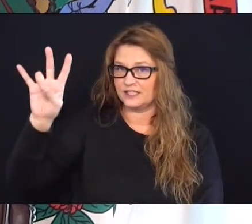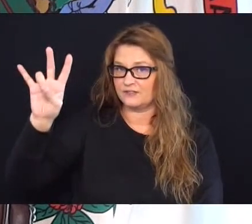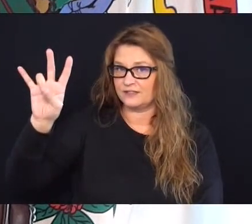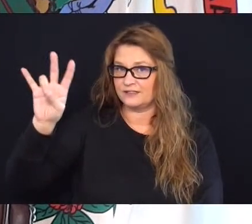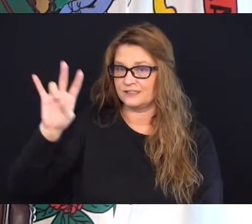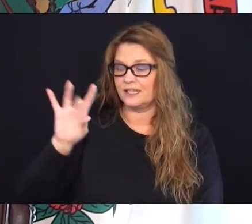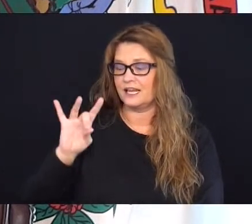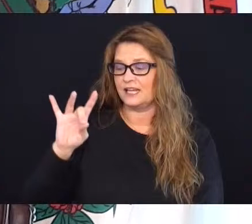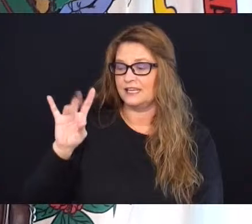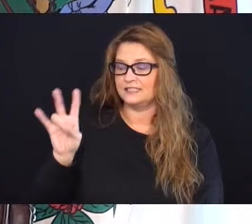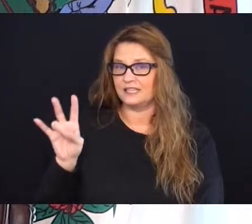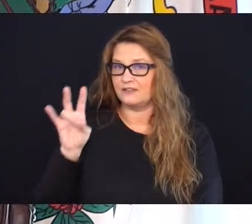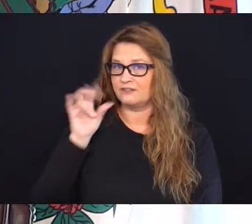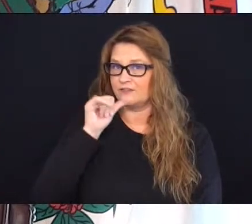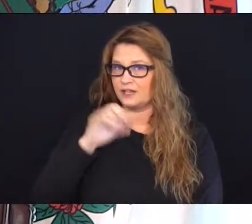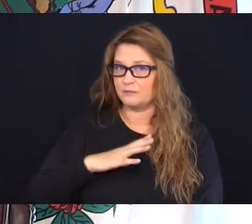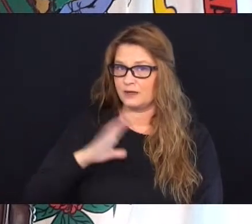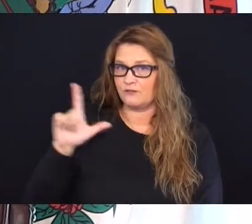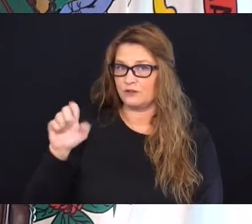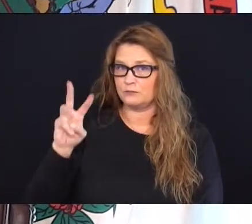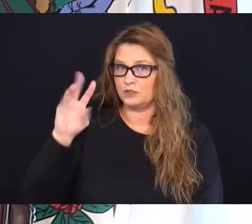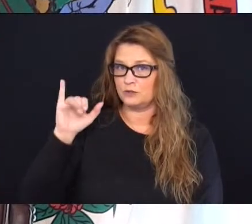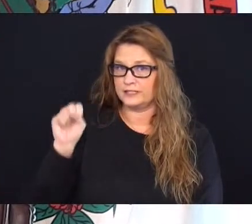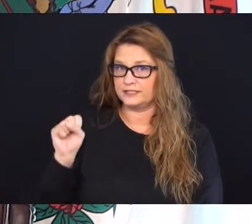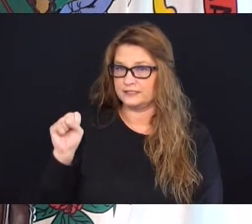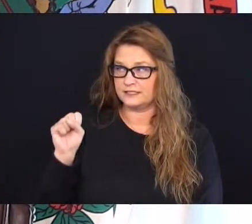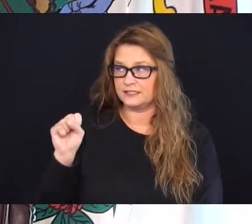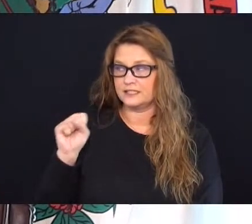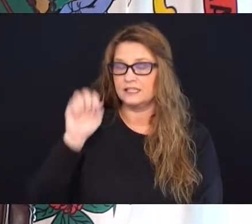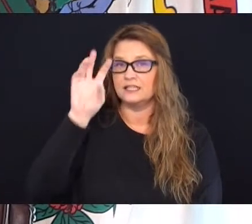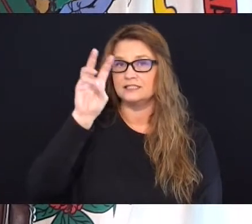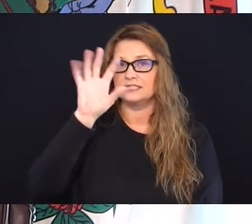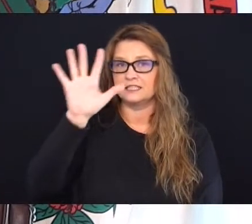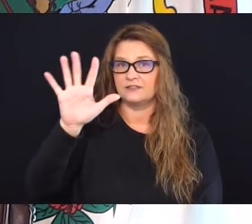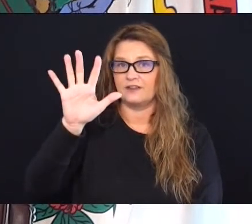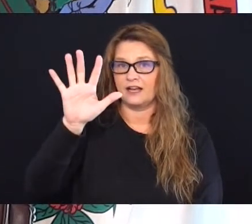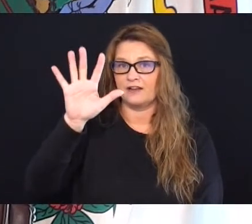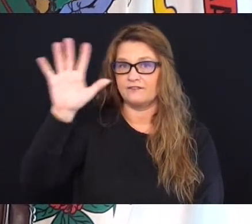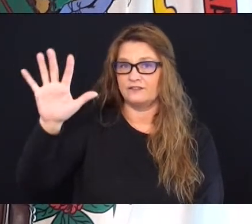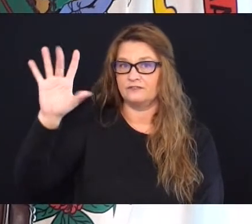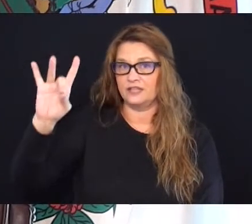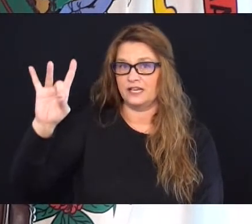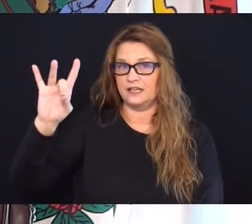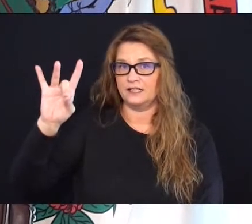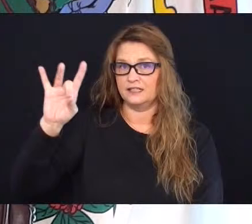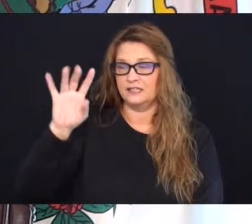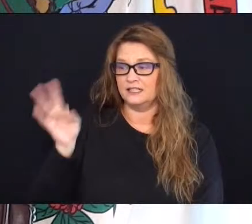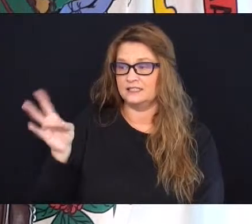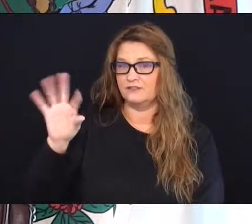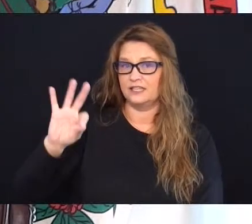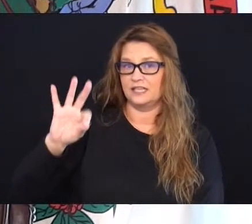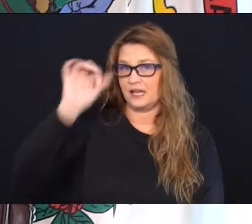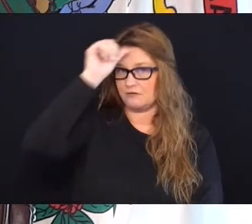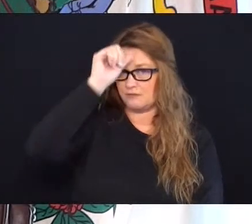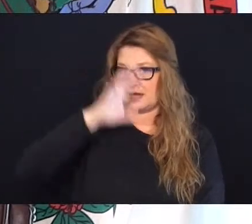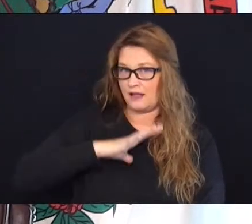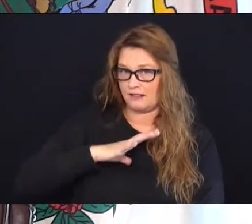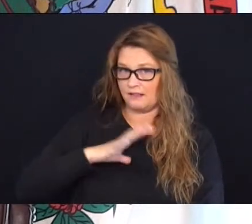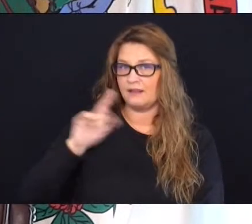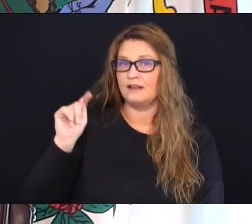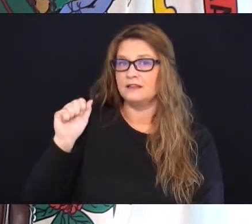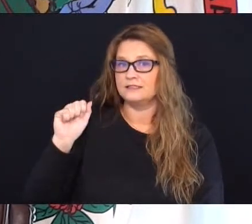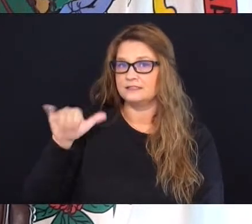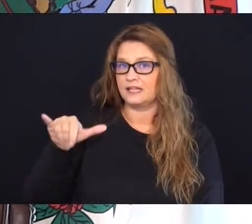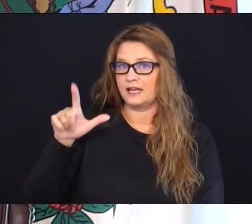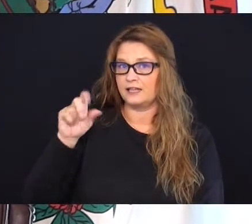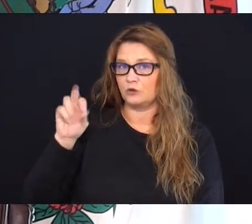is an 87-year-old female from Lewis County. The 6,558th death is a 79-year-old male from Taylor